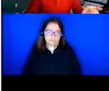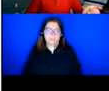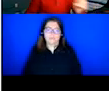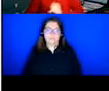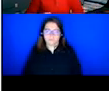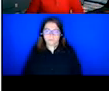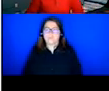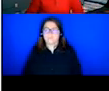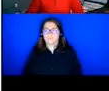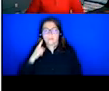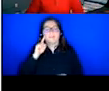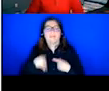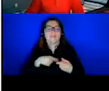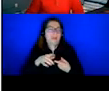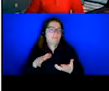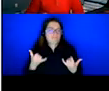want to change now.